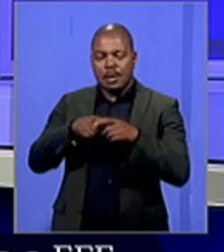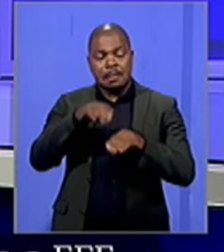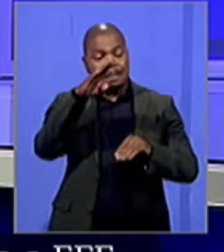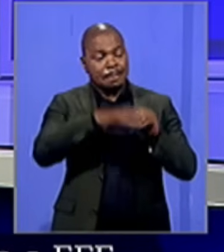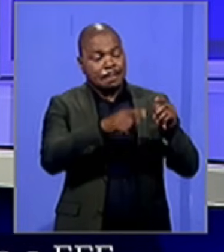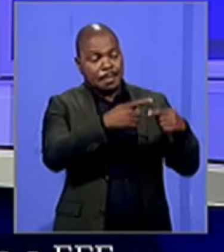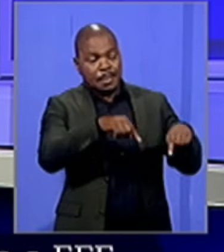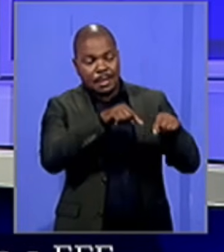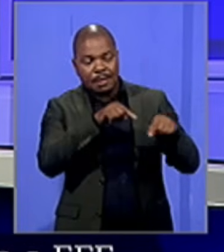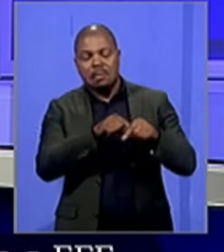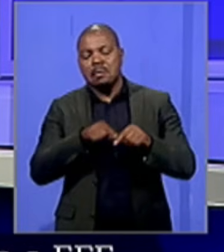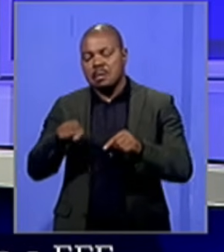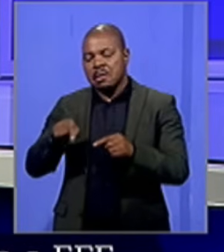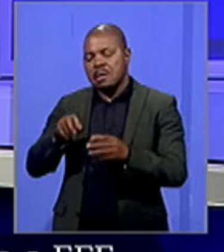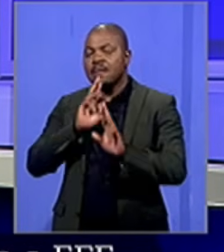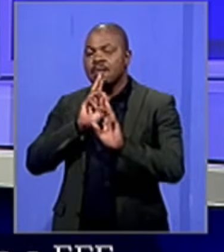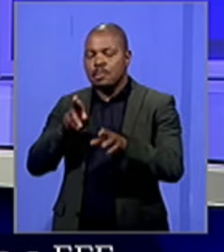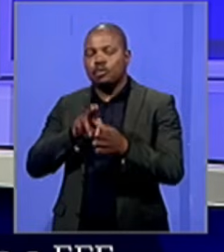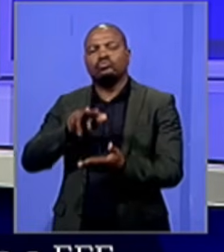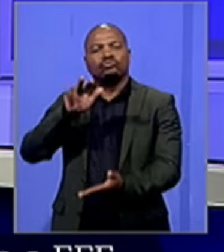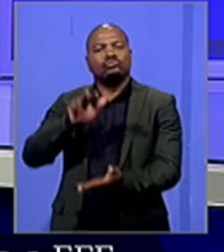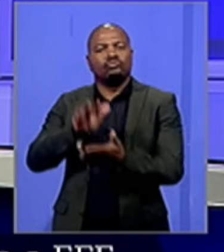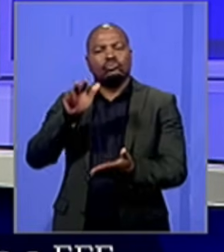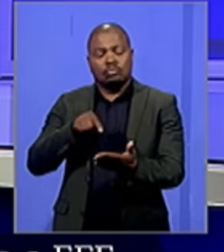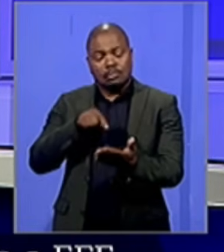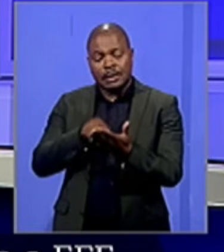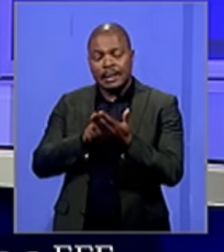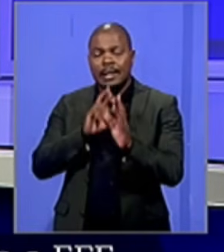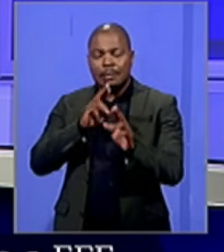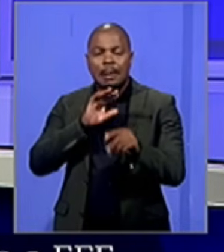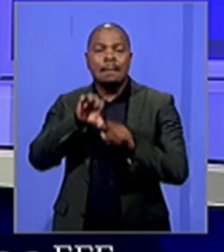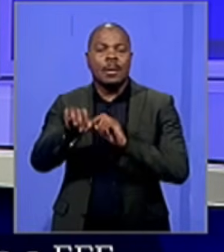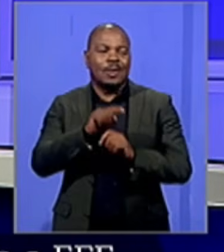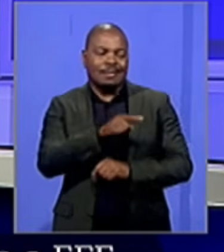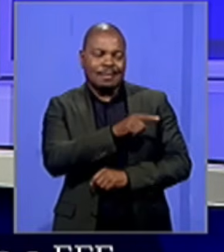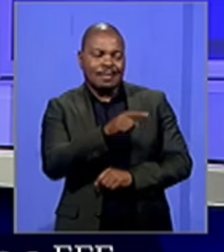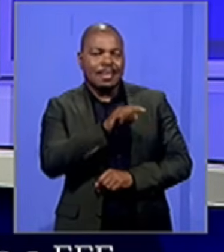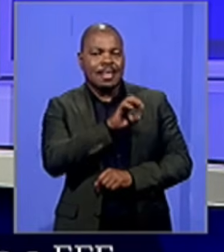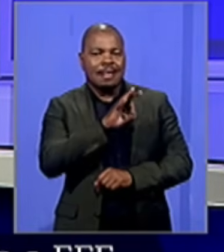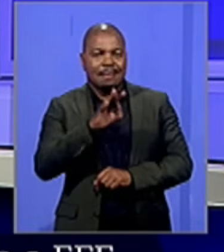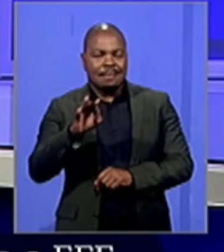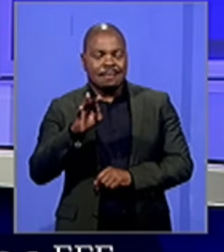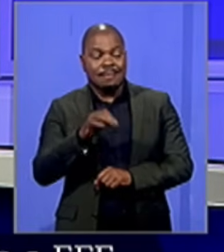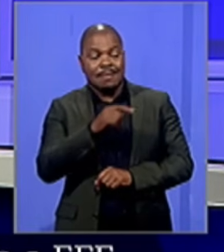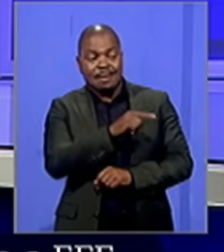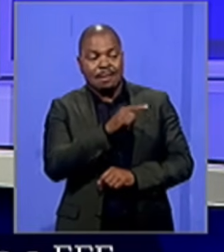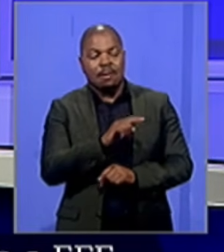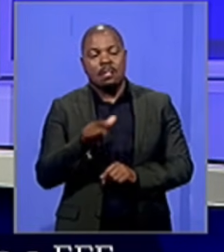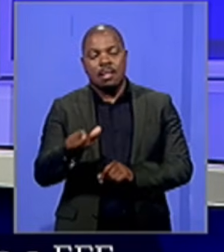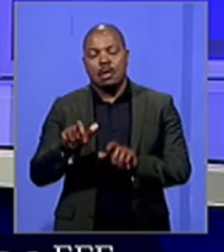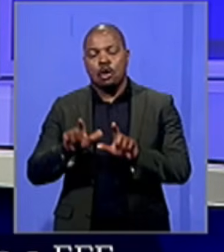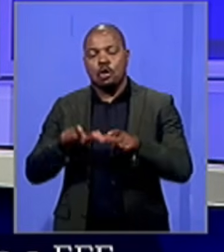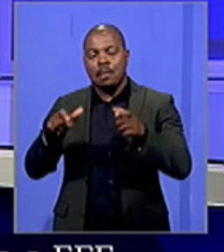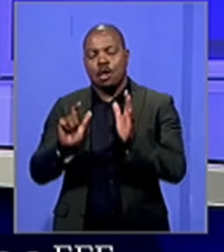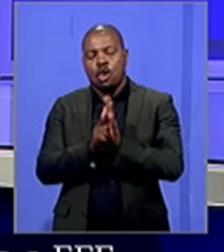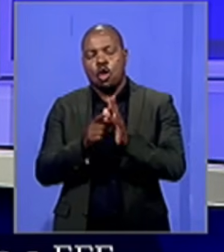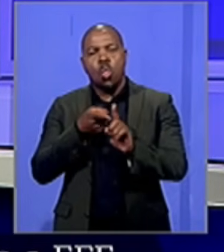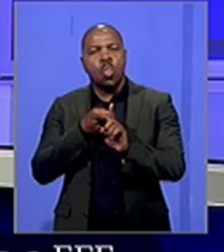le maatla le ditokelo yeo e hweditšego gore maloko a EFF a tshetše molawana ya komiti